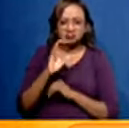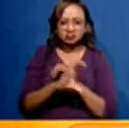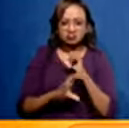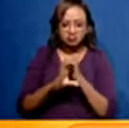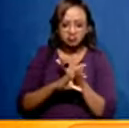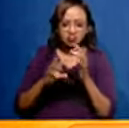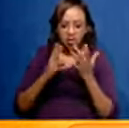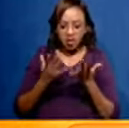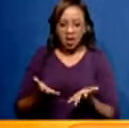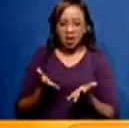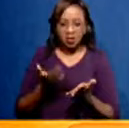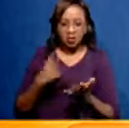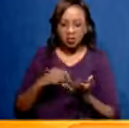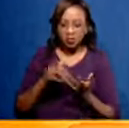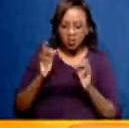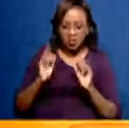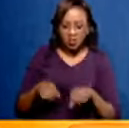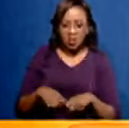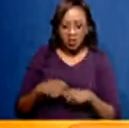lowball the African continent?